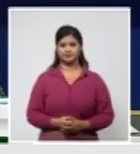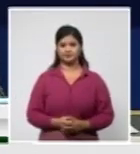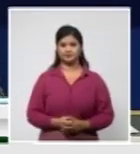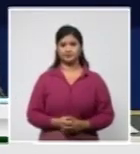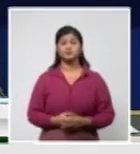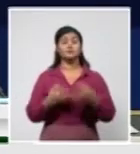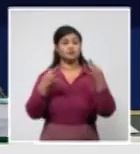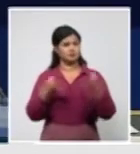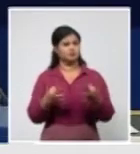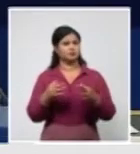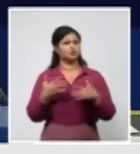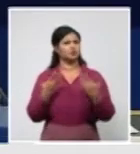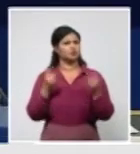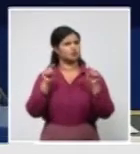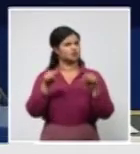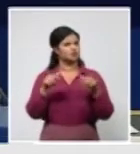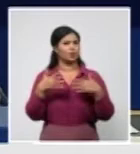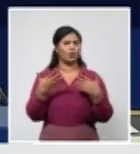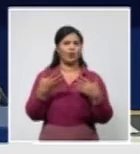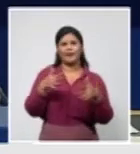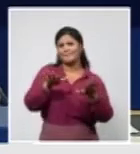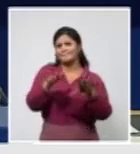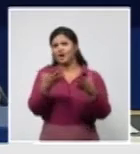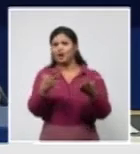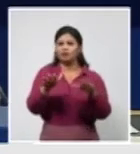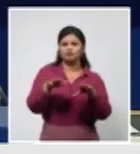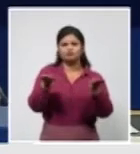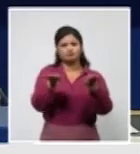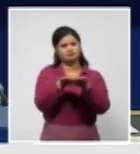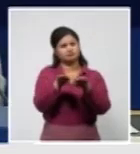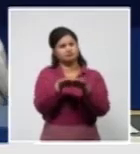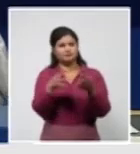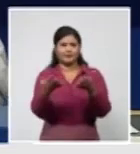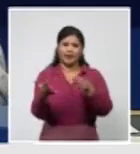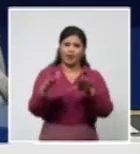78.3% of all cases diagnosed yesterday, and